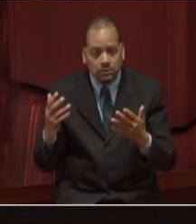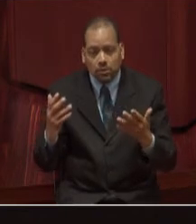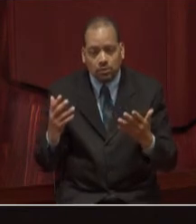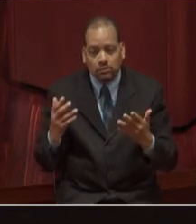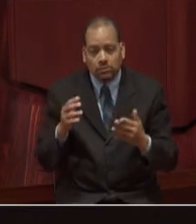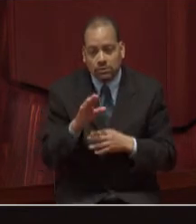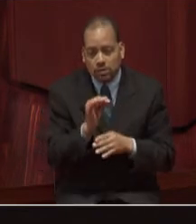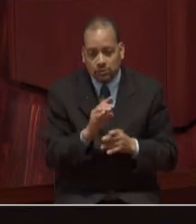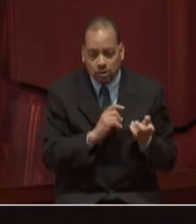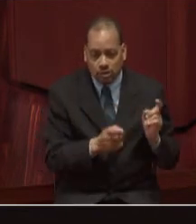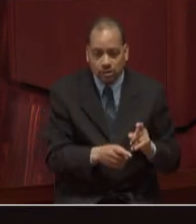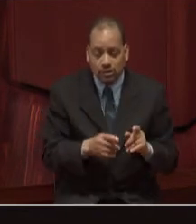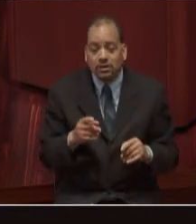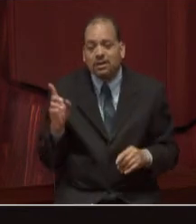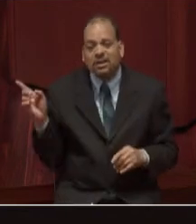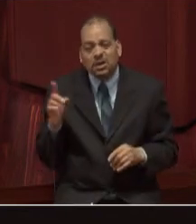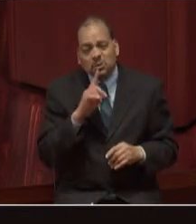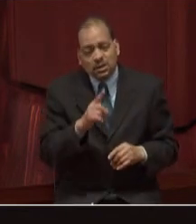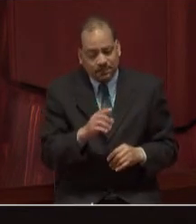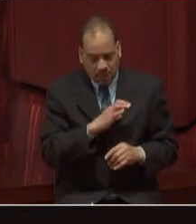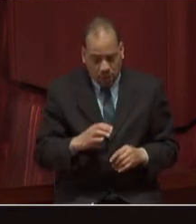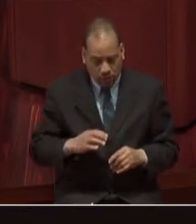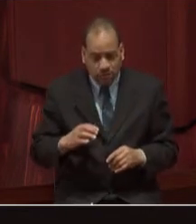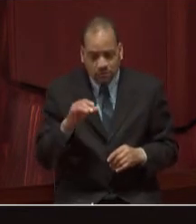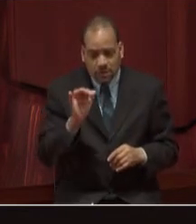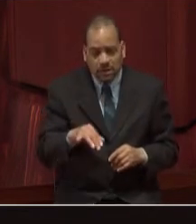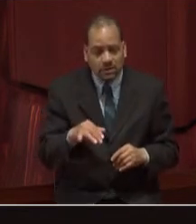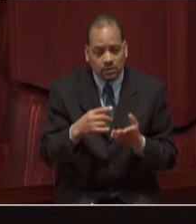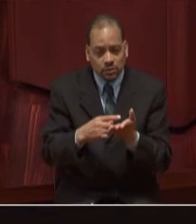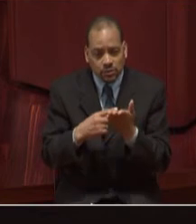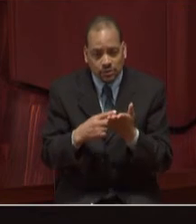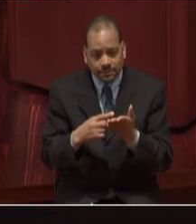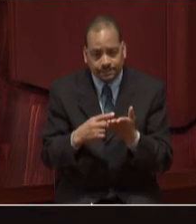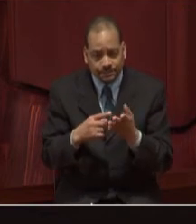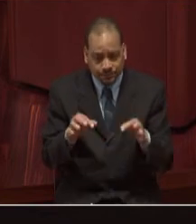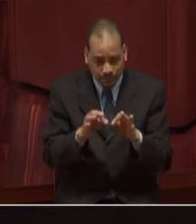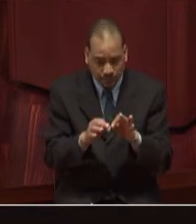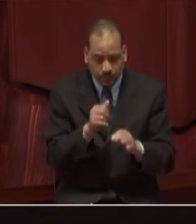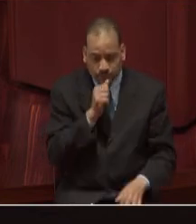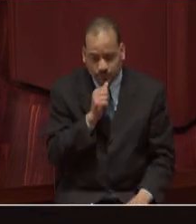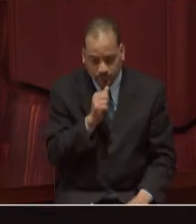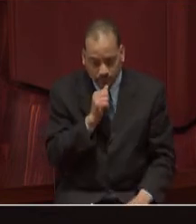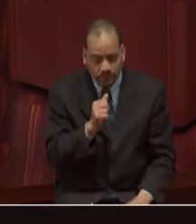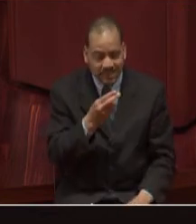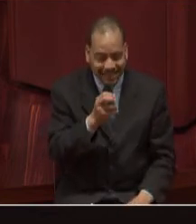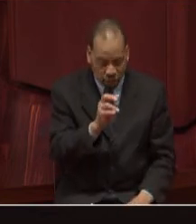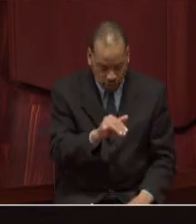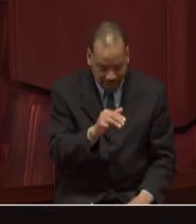bears directly on secrecy. I think Henry's attitude to Congress when he first came in